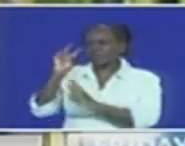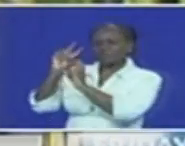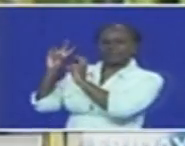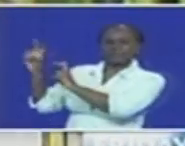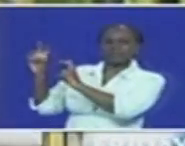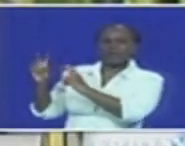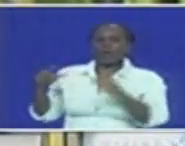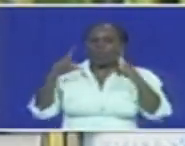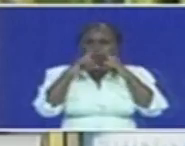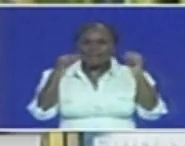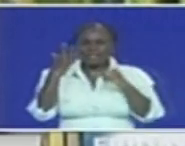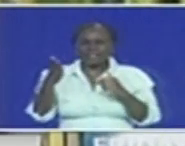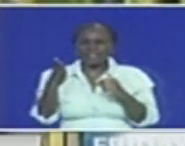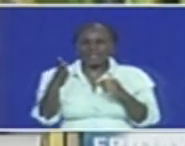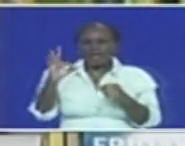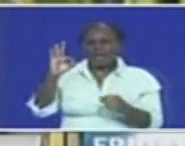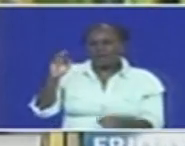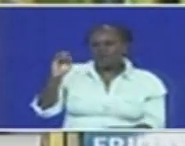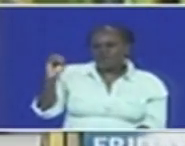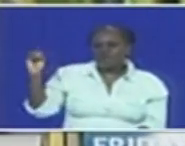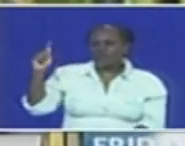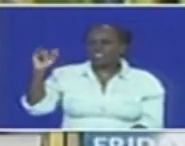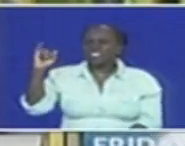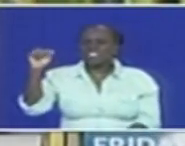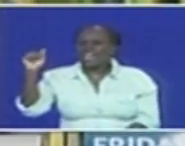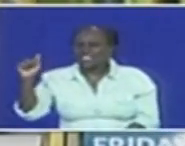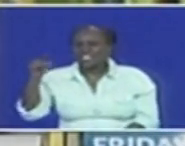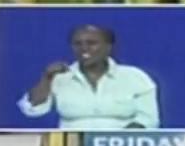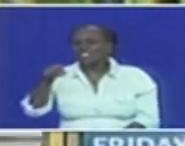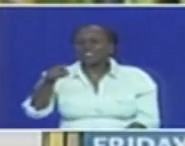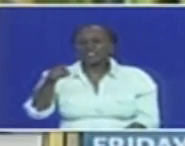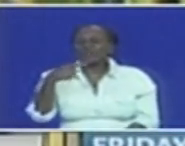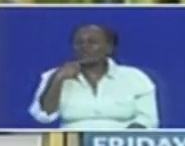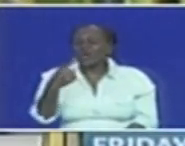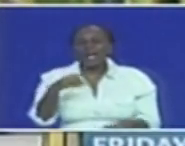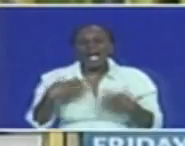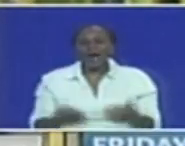inaitwa futiat. I word mazaina fwe kumitanga mkiwa design gani?